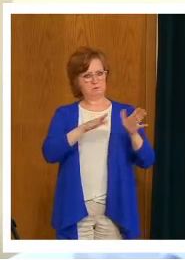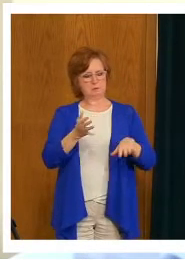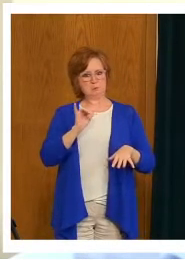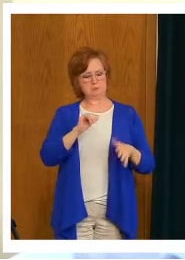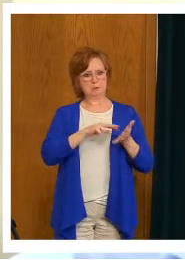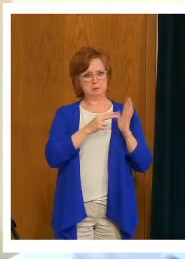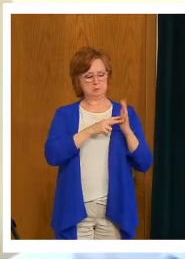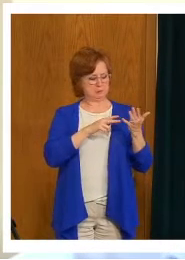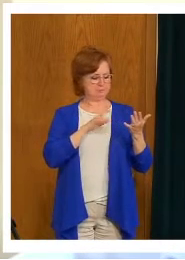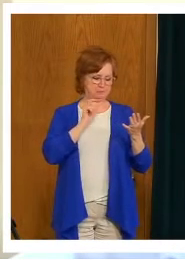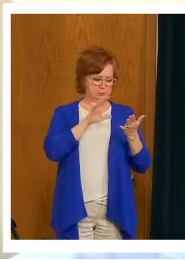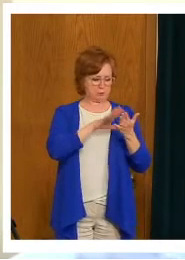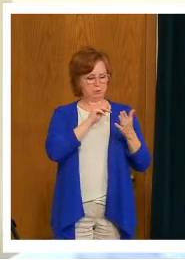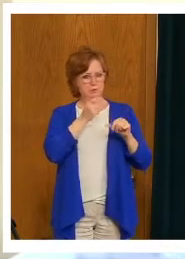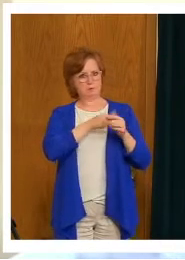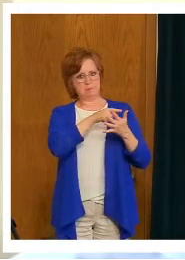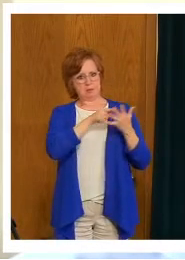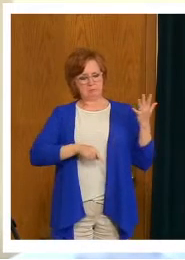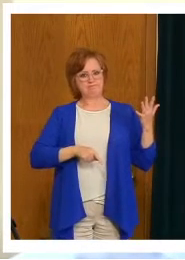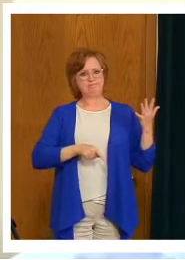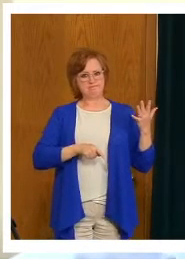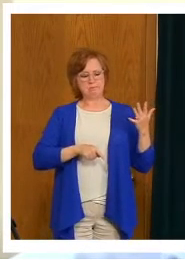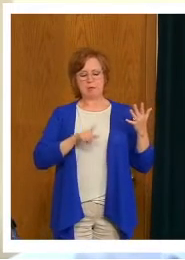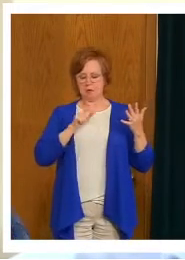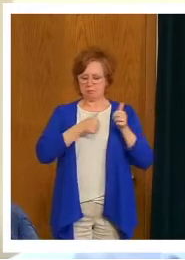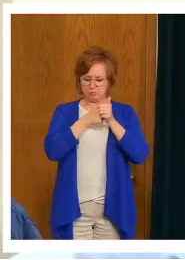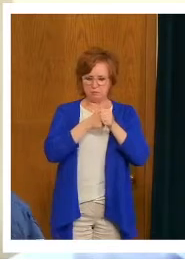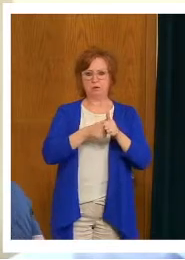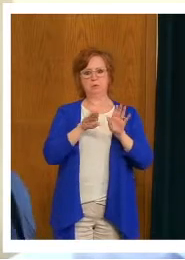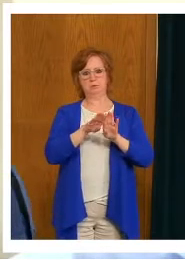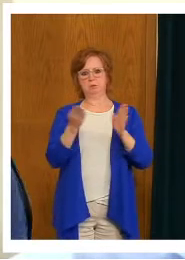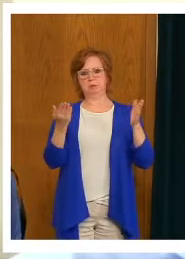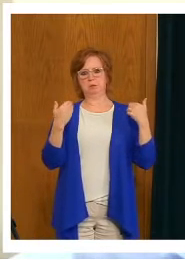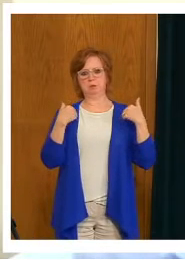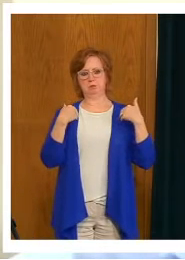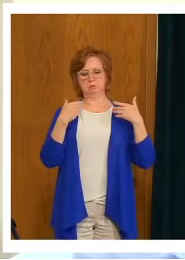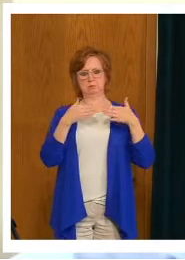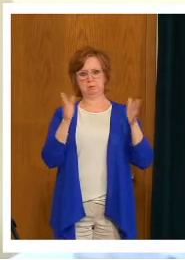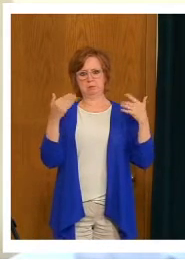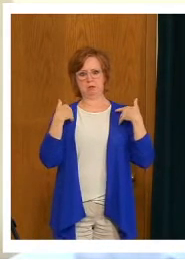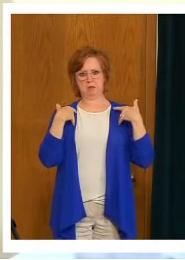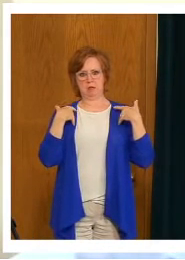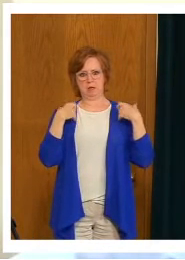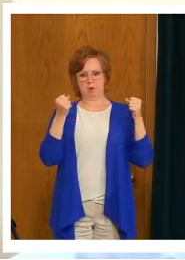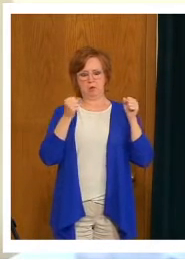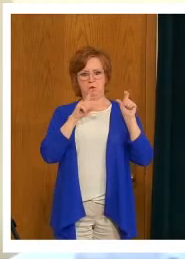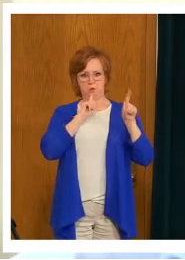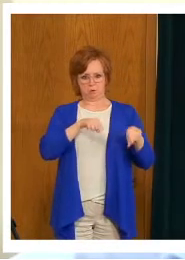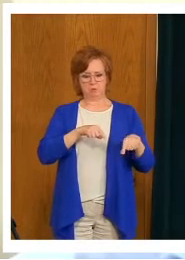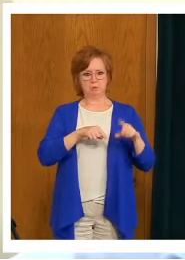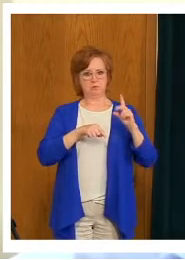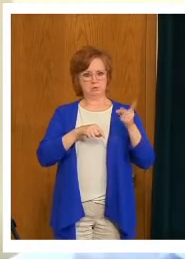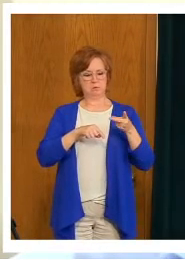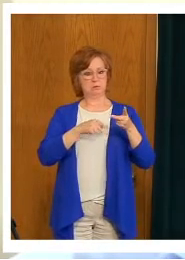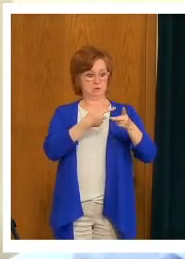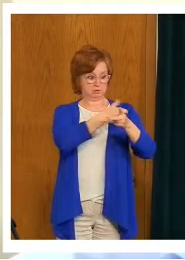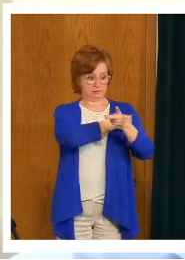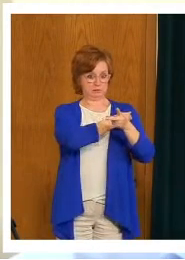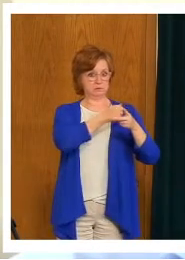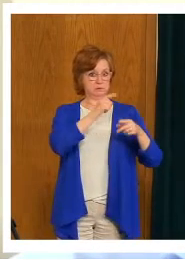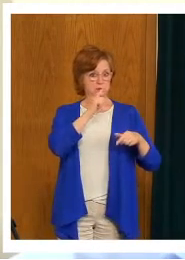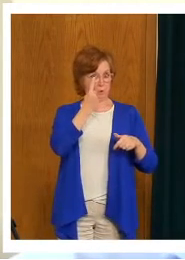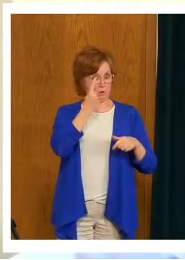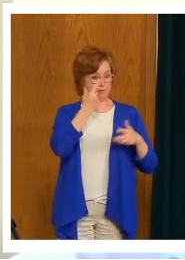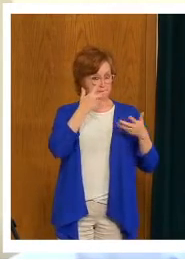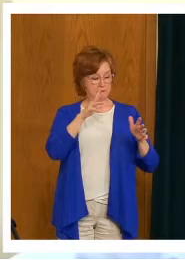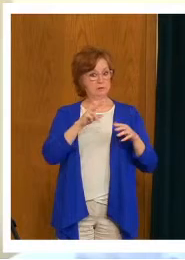with taking our first dose as we become eligible, and then planning for our second dose once we